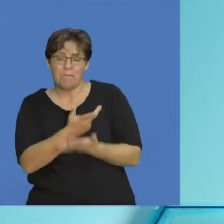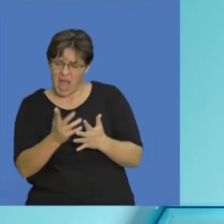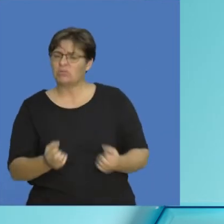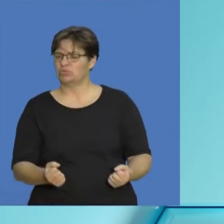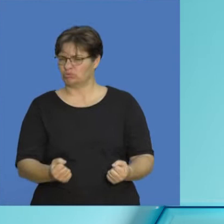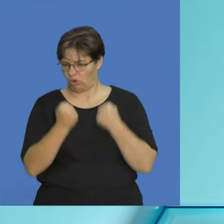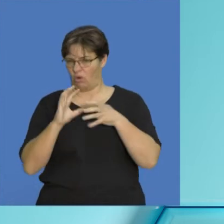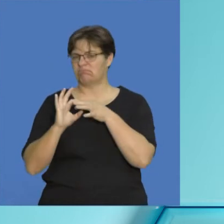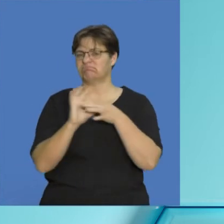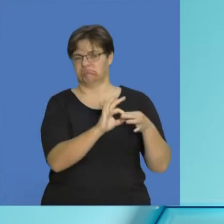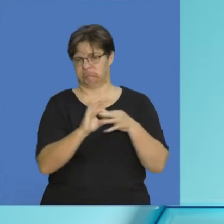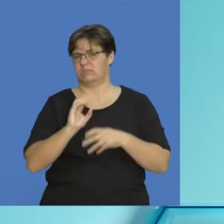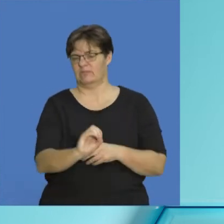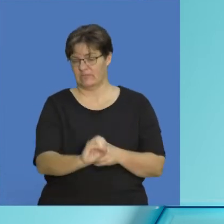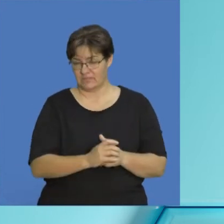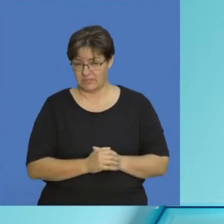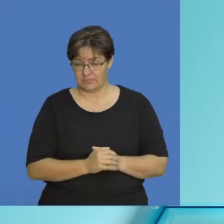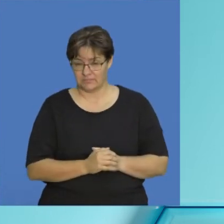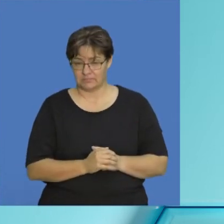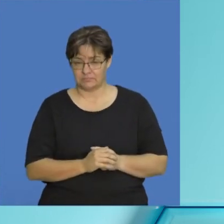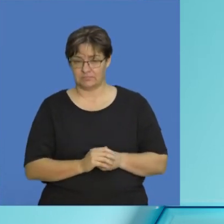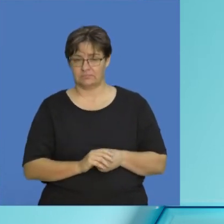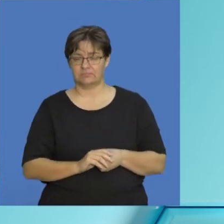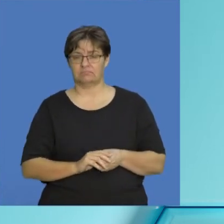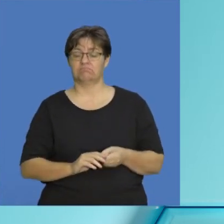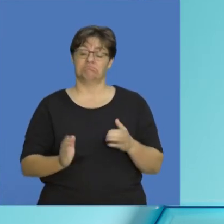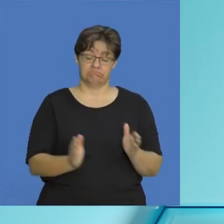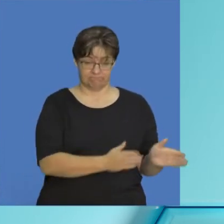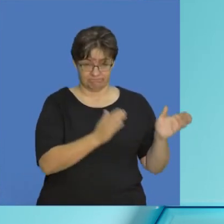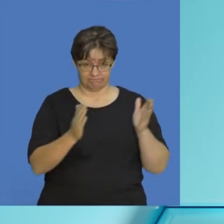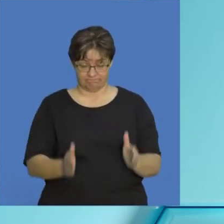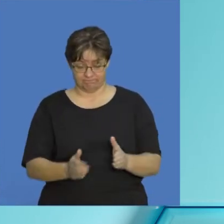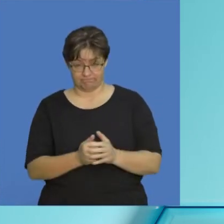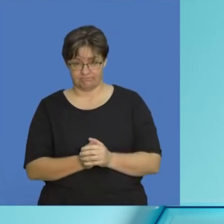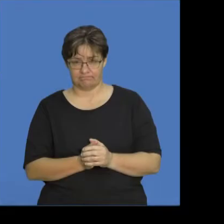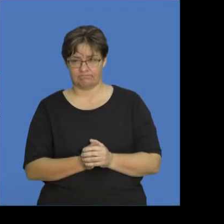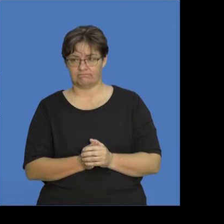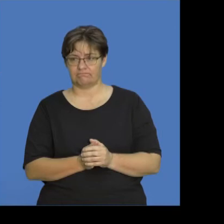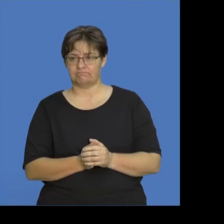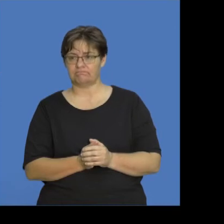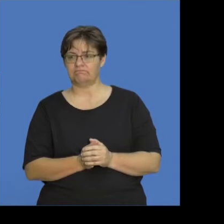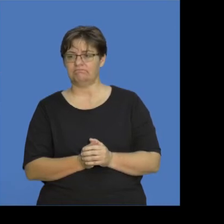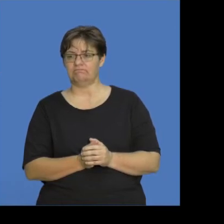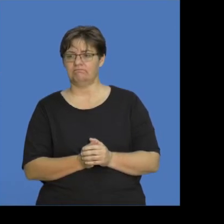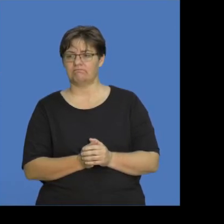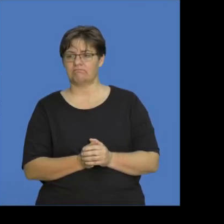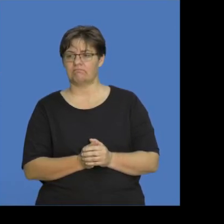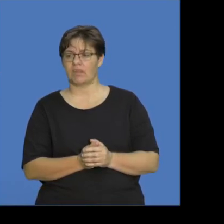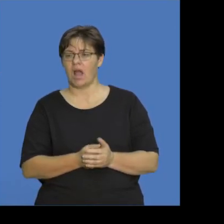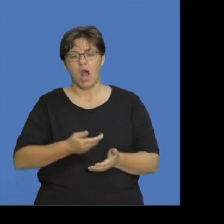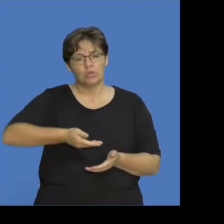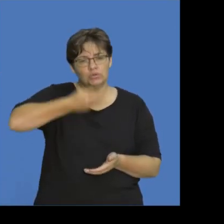strong relationship between the two. Okay. If you look at soup sale